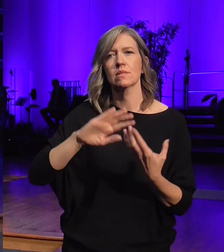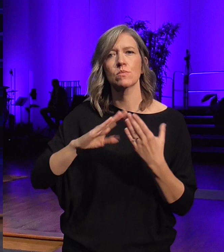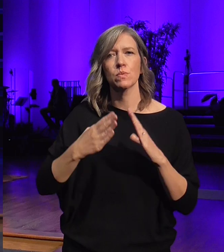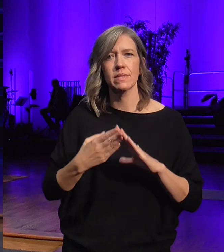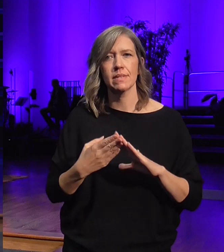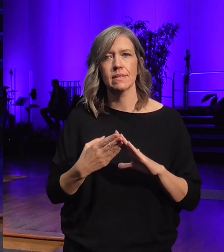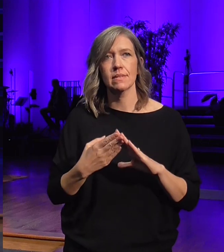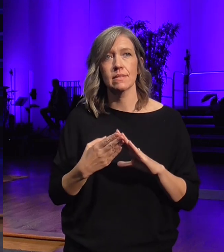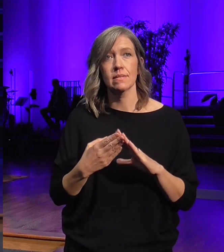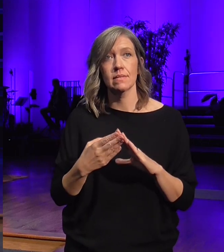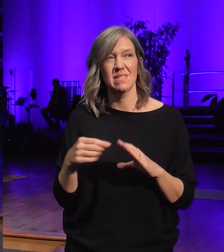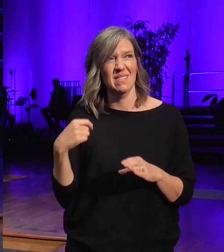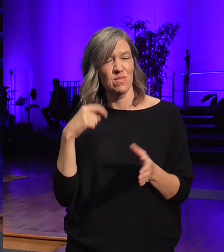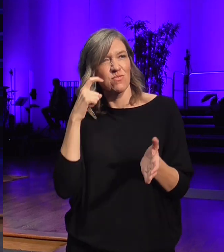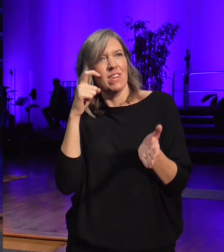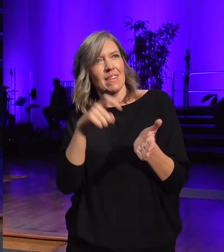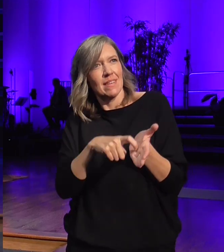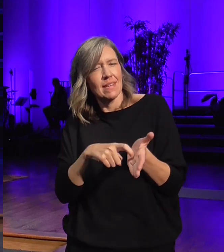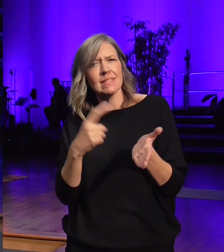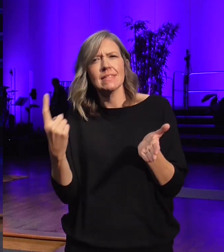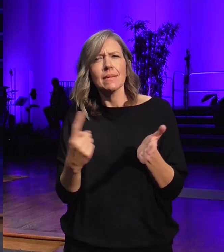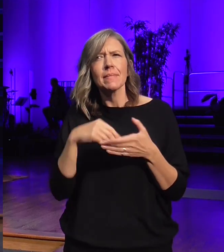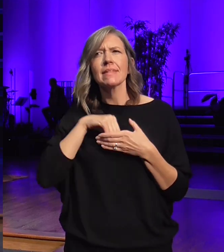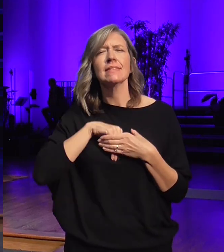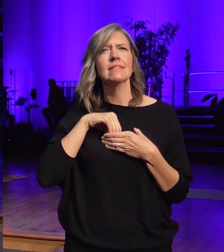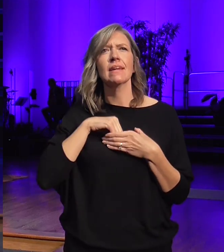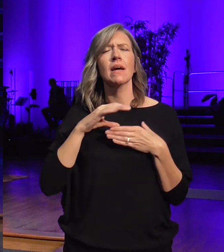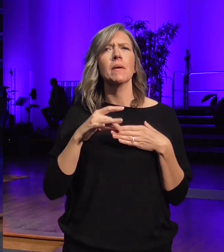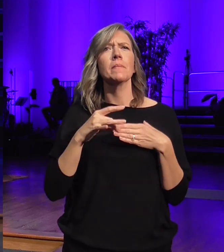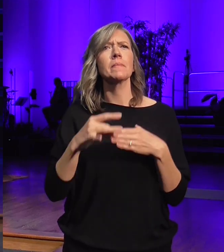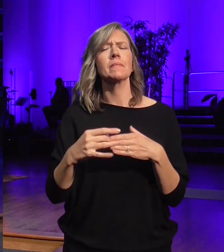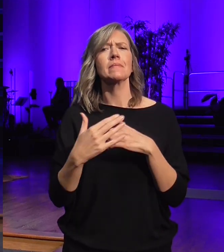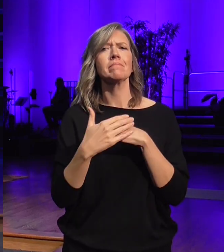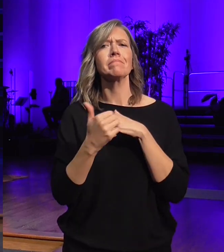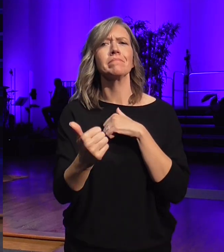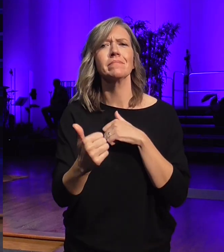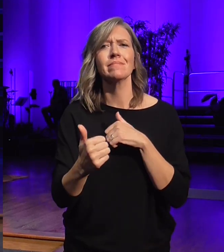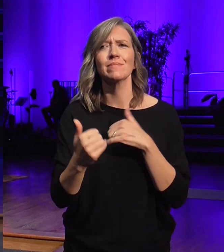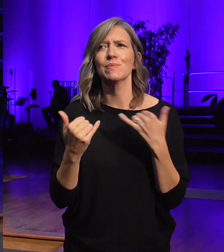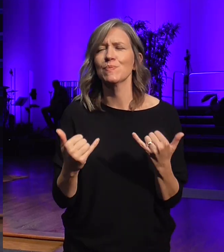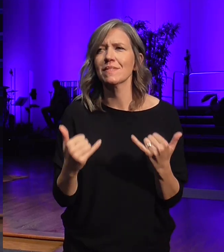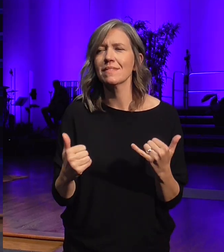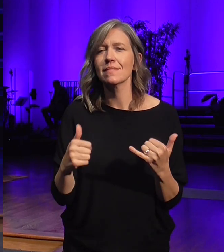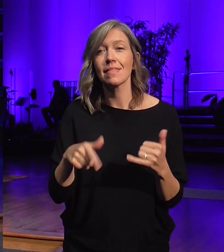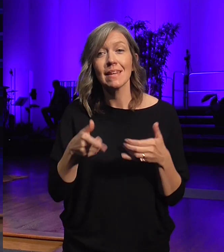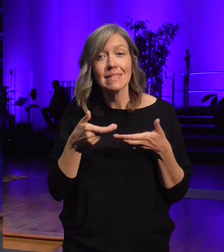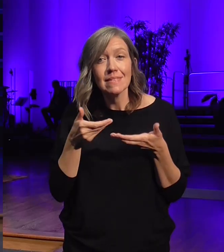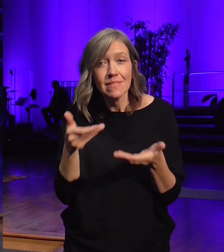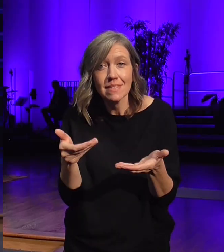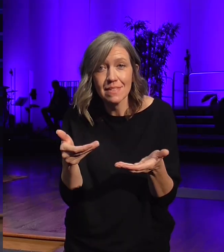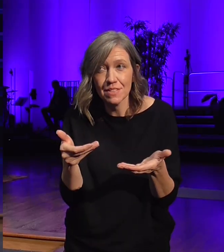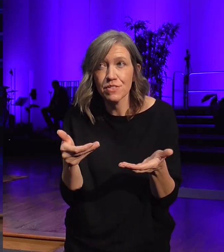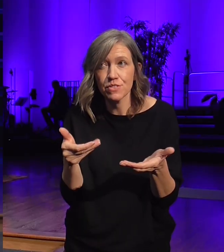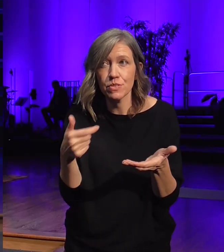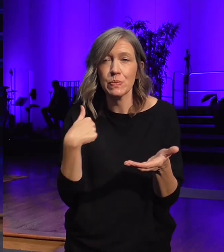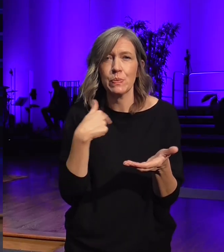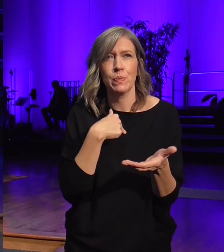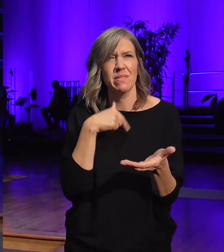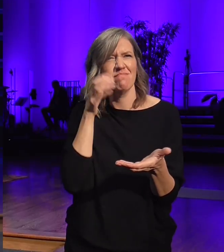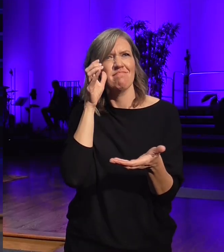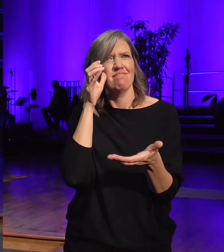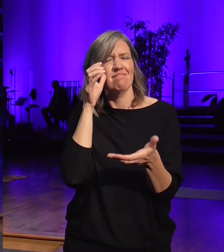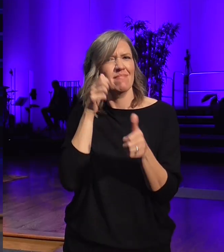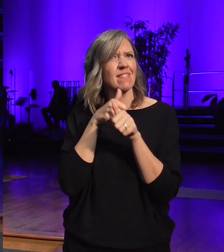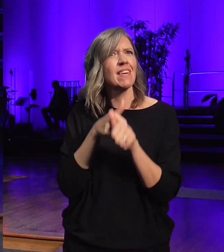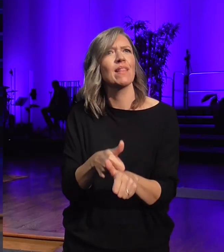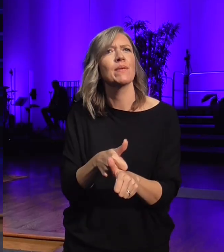We recognize that something within us has guided us to be here this day. An invitation was issued, and that we listened